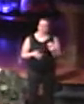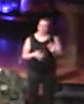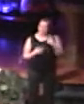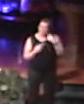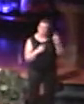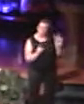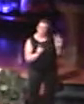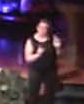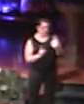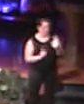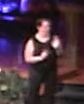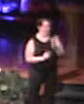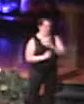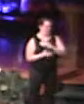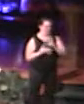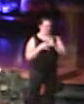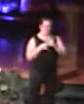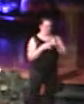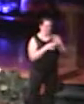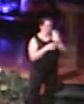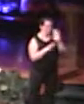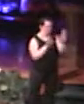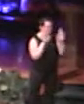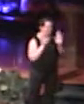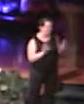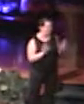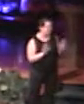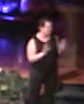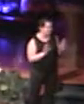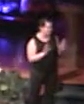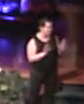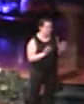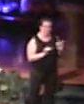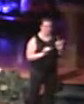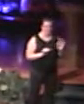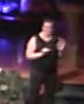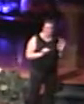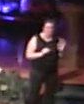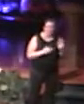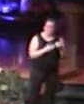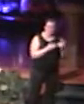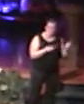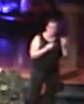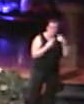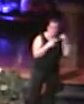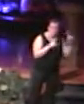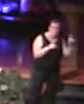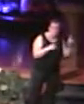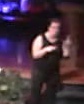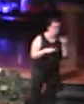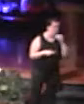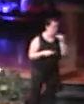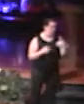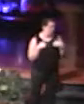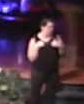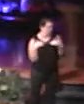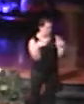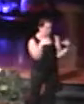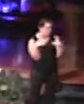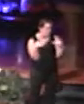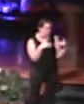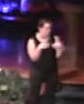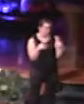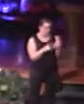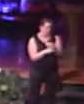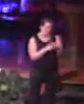all of our relationships would be stellar. If it were, we would not be going to war or in violence